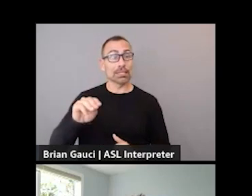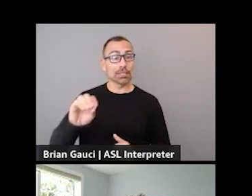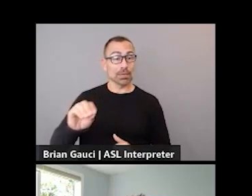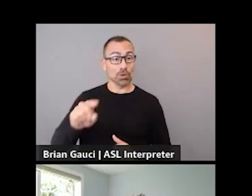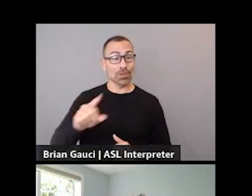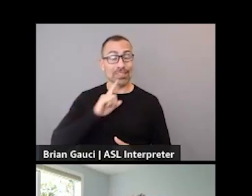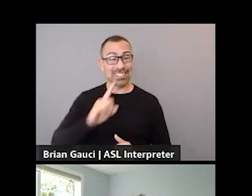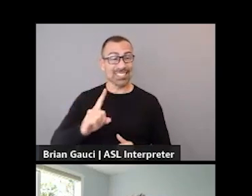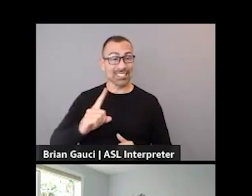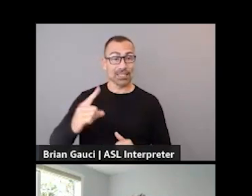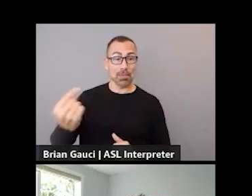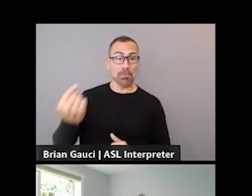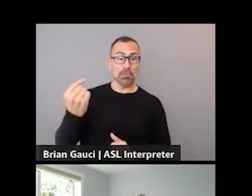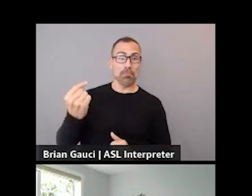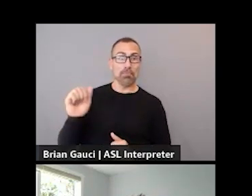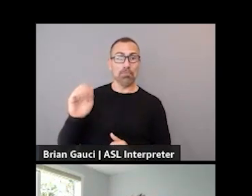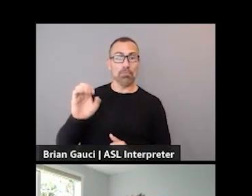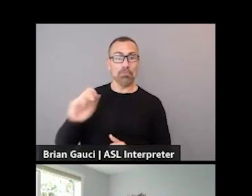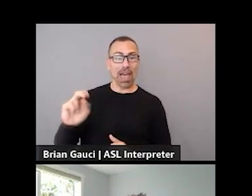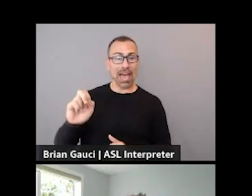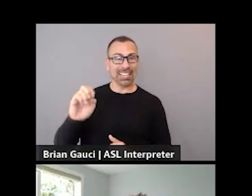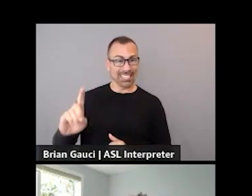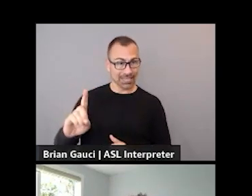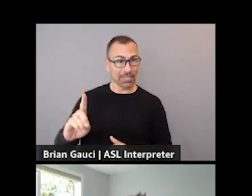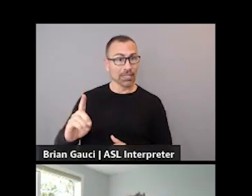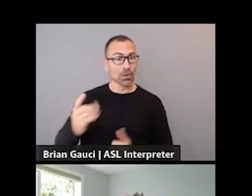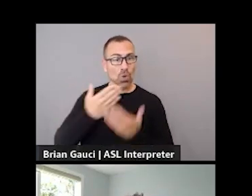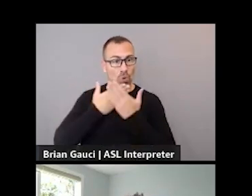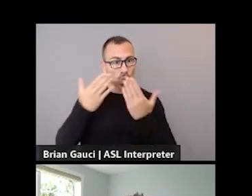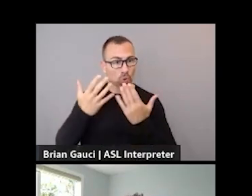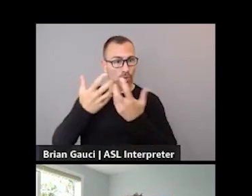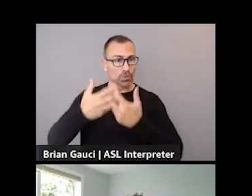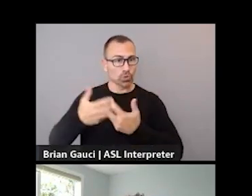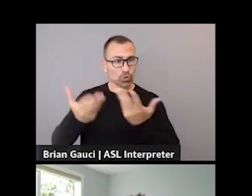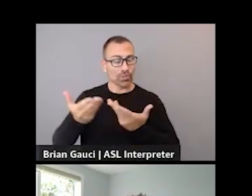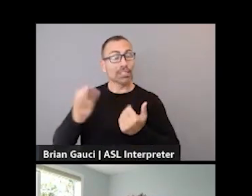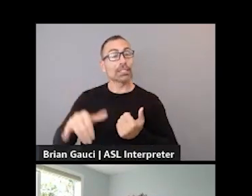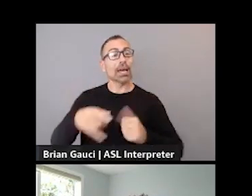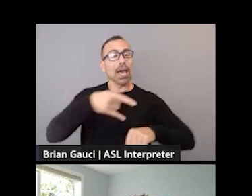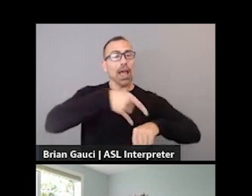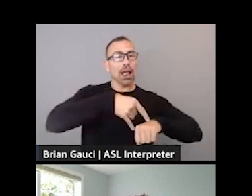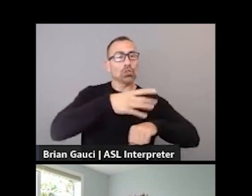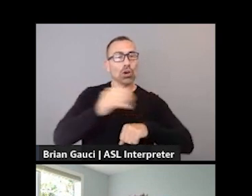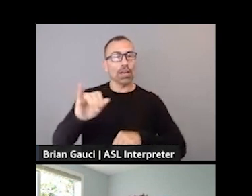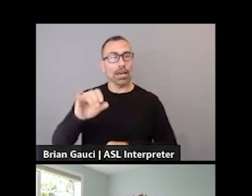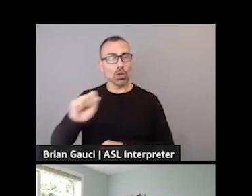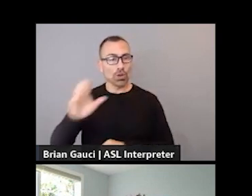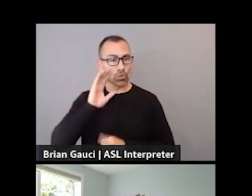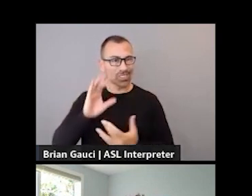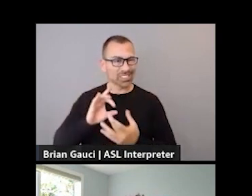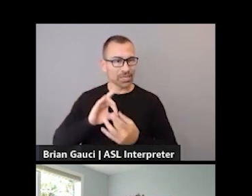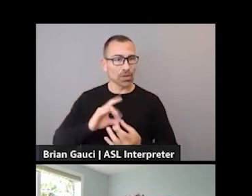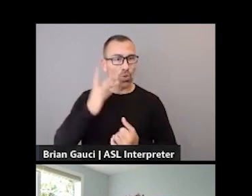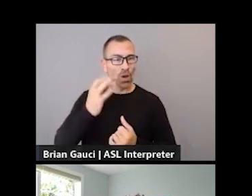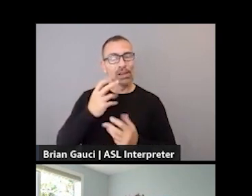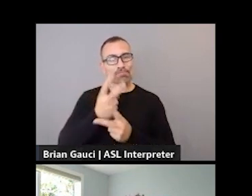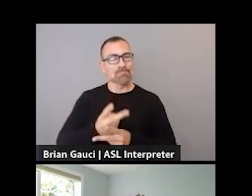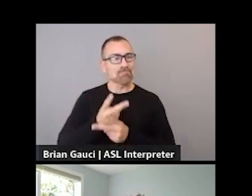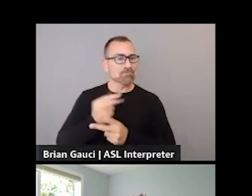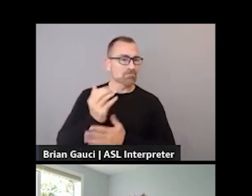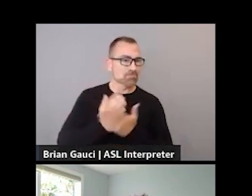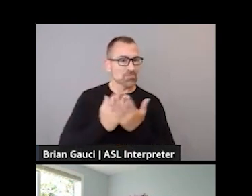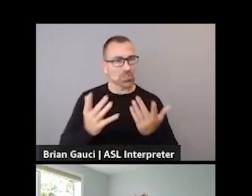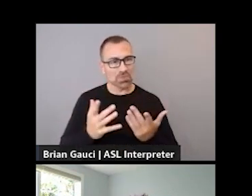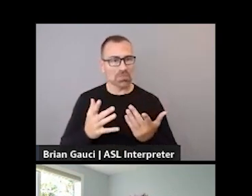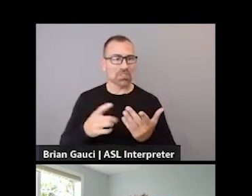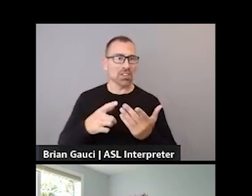serverless backend that the Android and iOS applications will connect to in order to handle some of the necessary functionality that